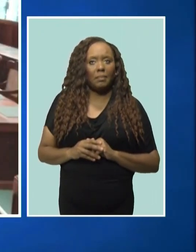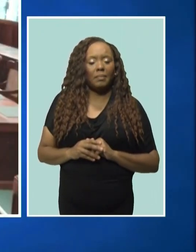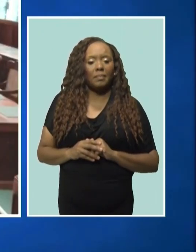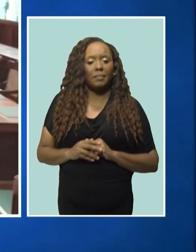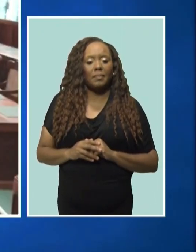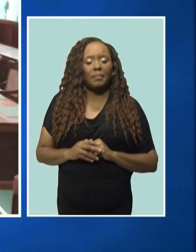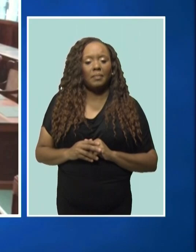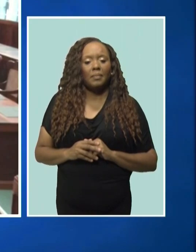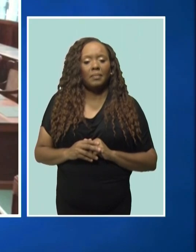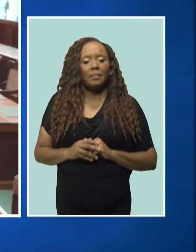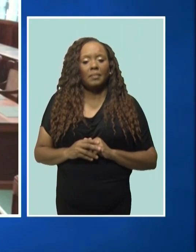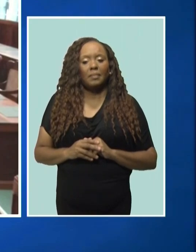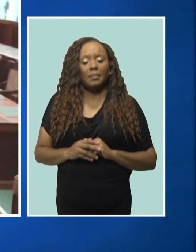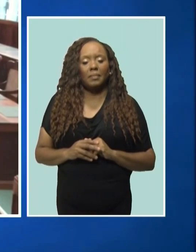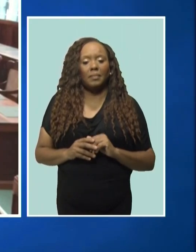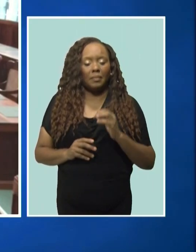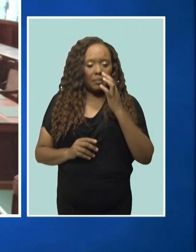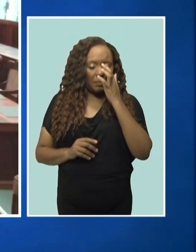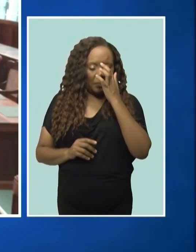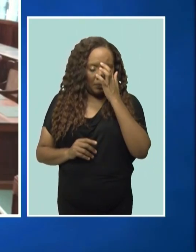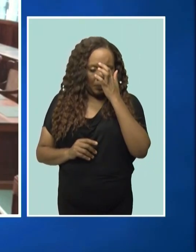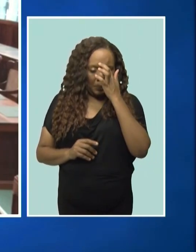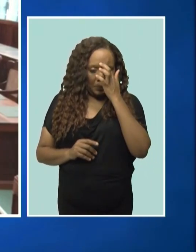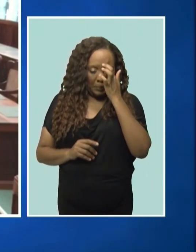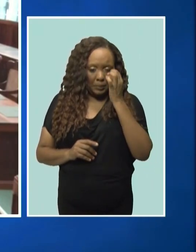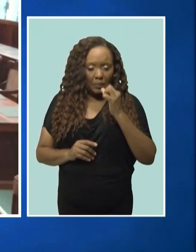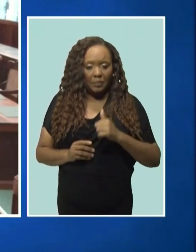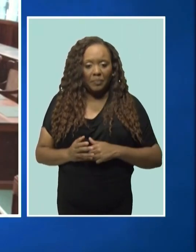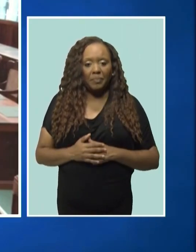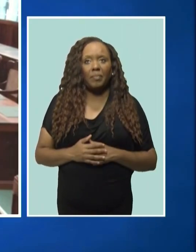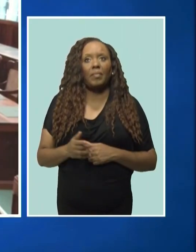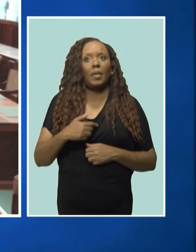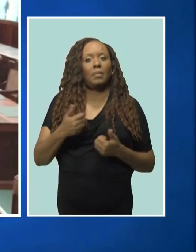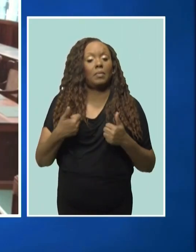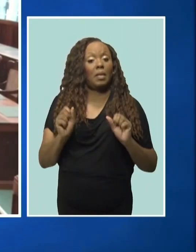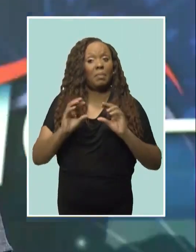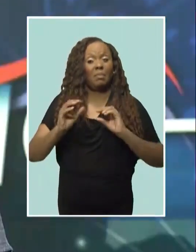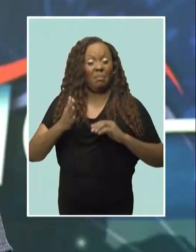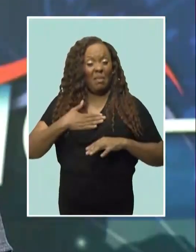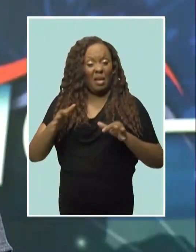I have tried to be as unequivocal as I could be in my language.